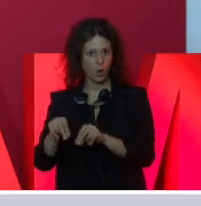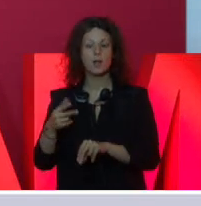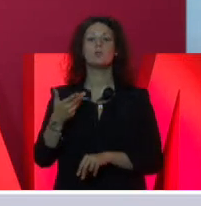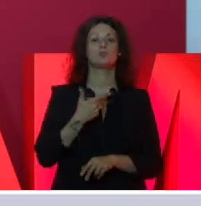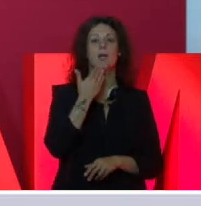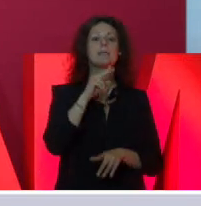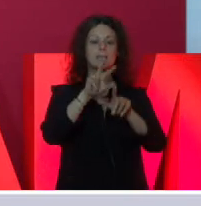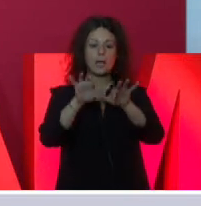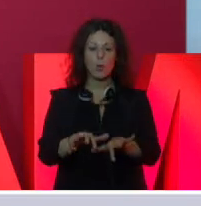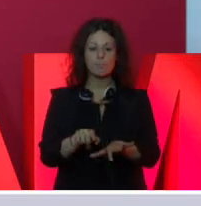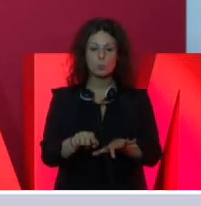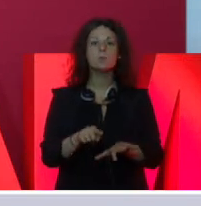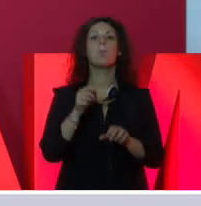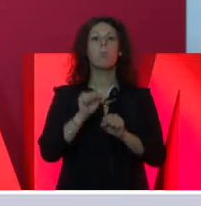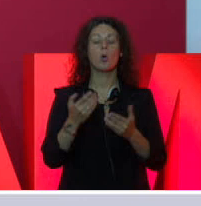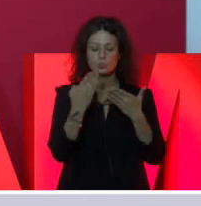committing crimes in the future.